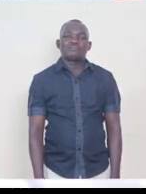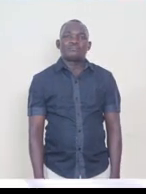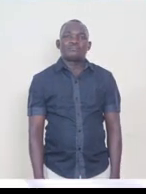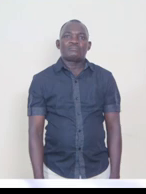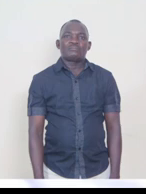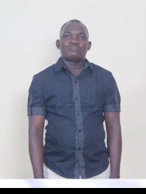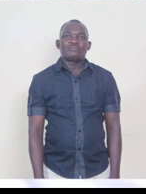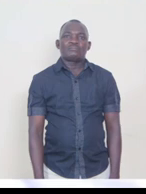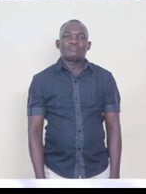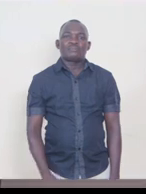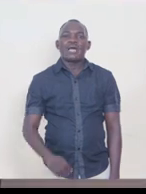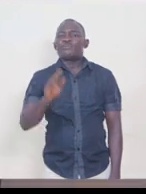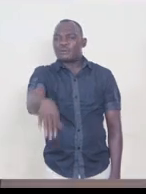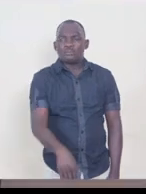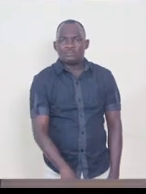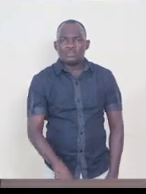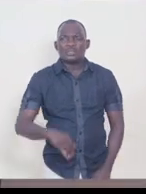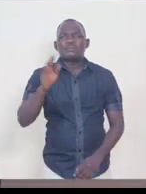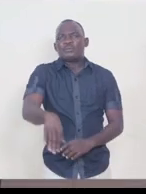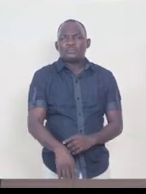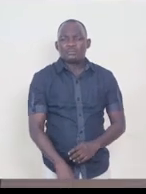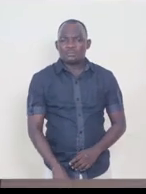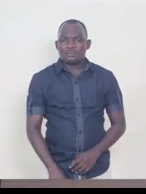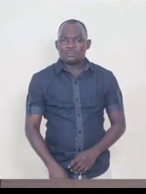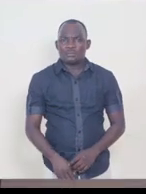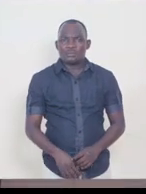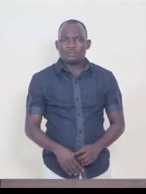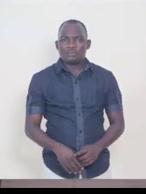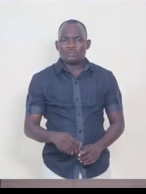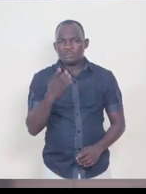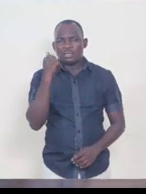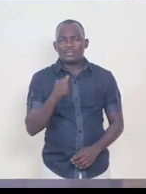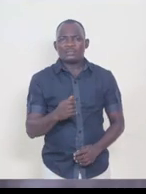Sir, please, should I? Could you please get out, please?